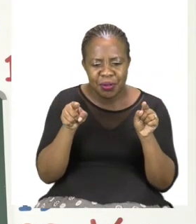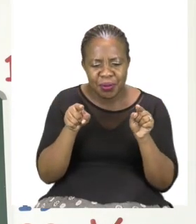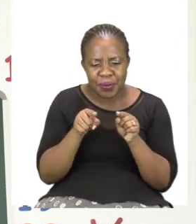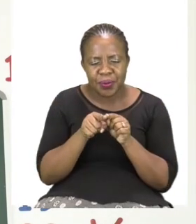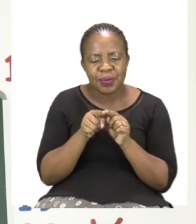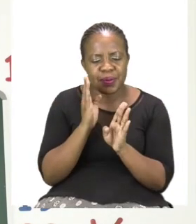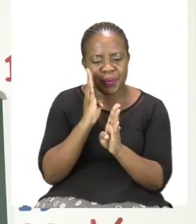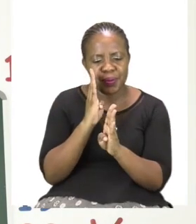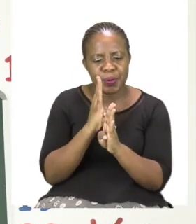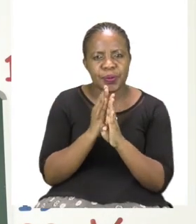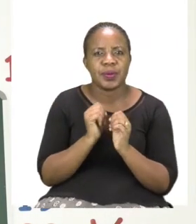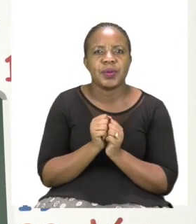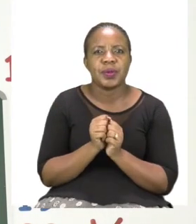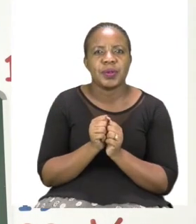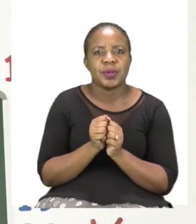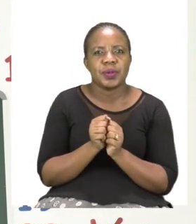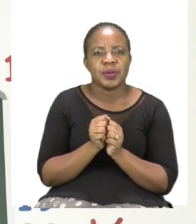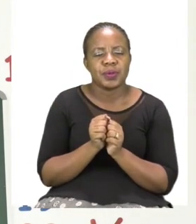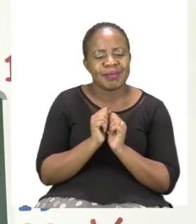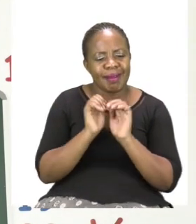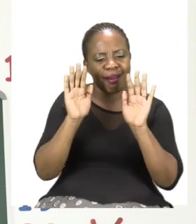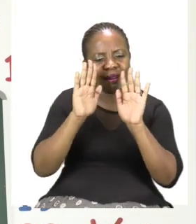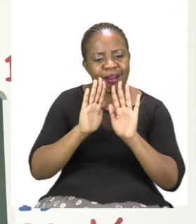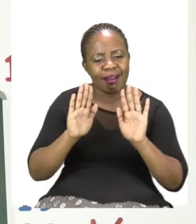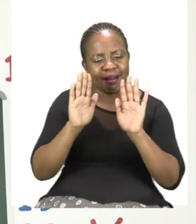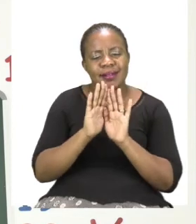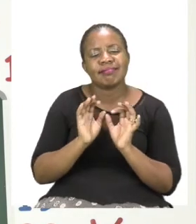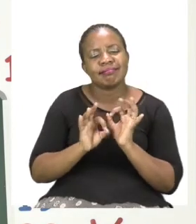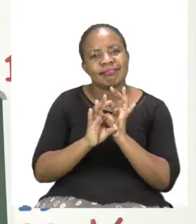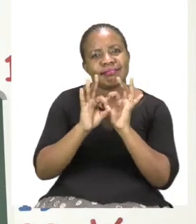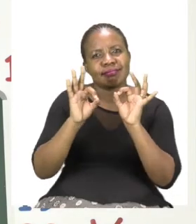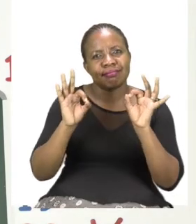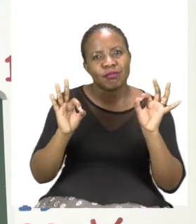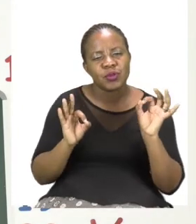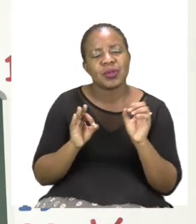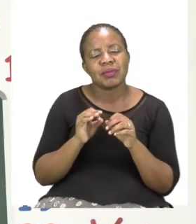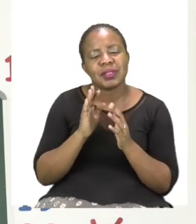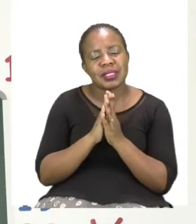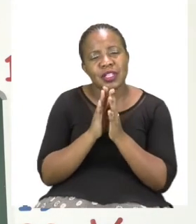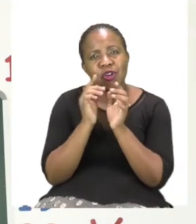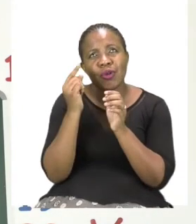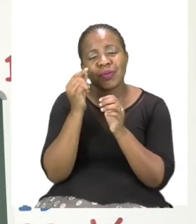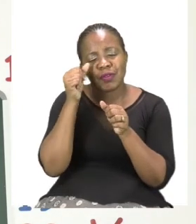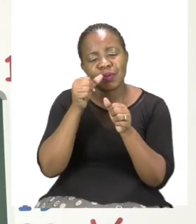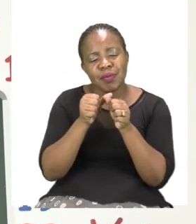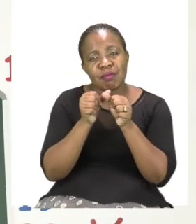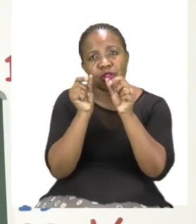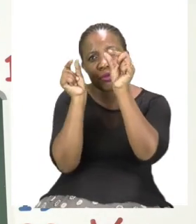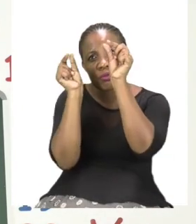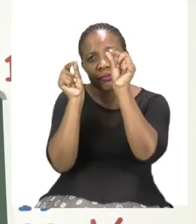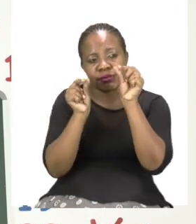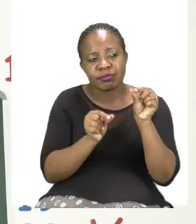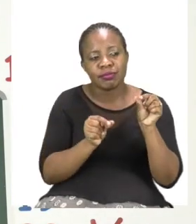no white spaces where they don't need to be. Only these two stripes. So take